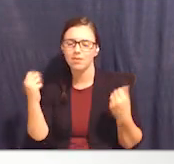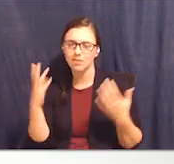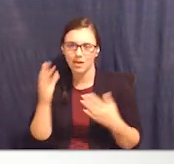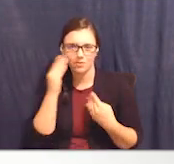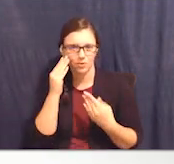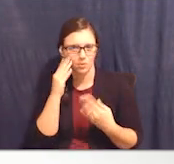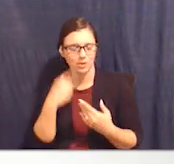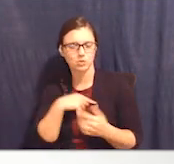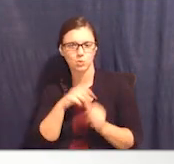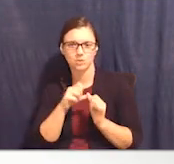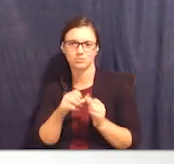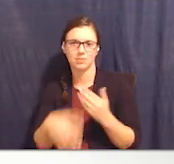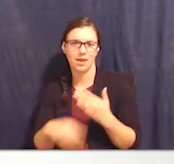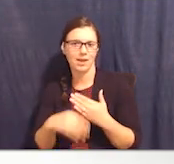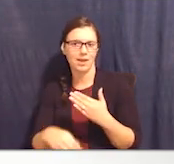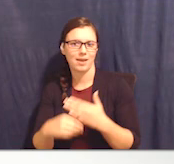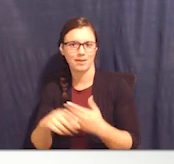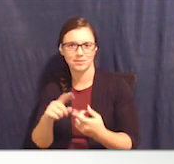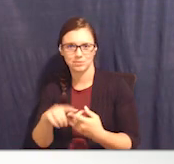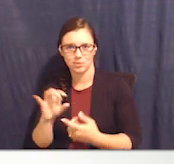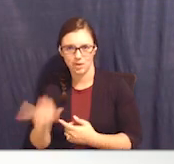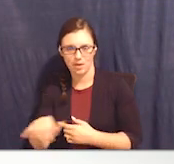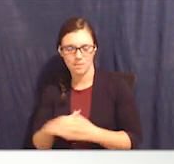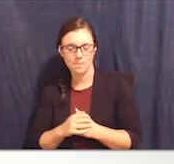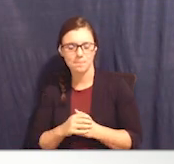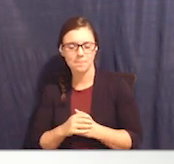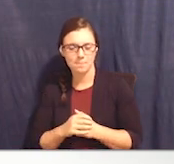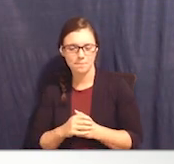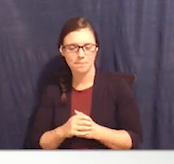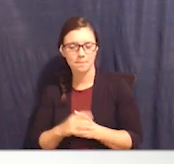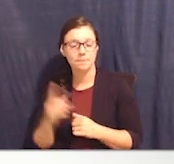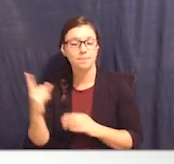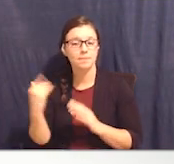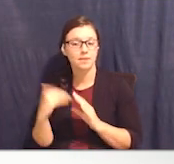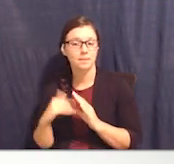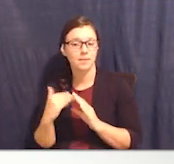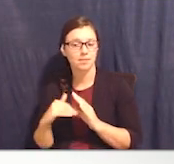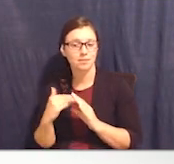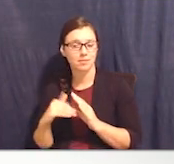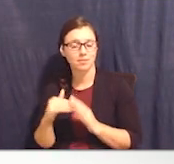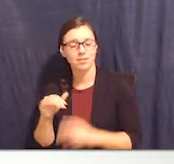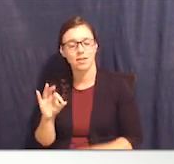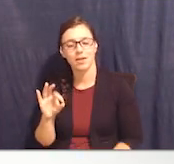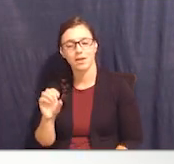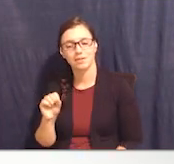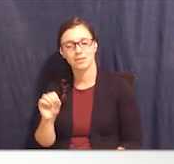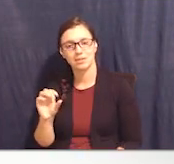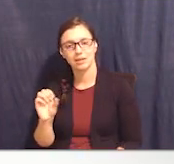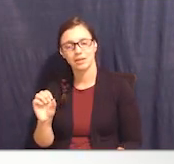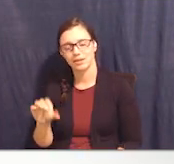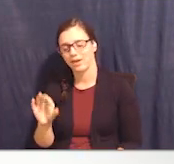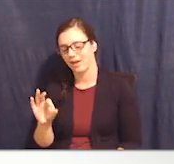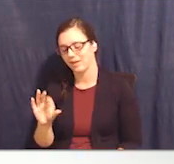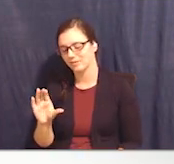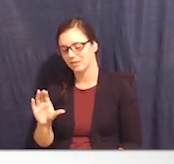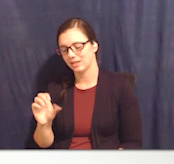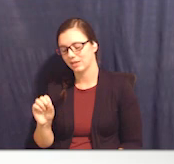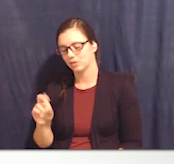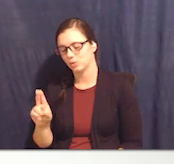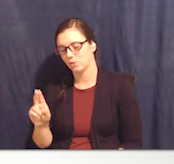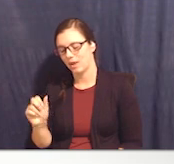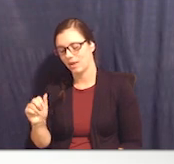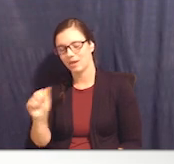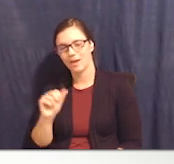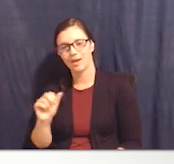time. Thank you. I have never been to a final session and had this many people here in that session,